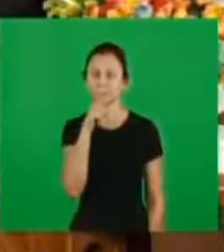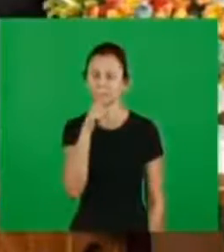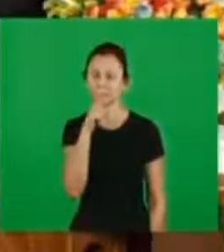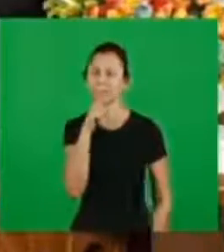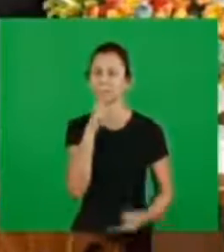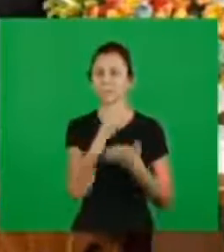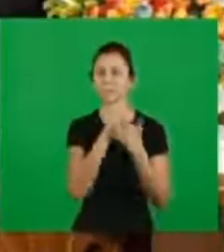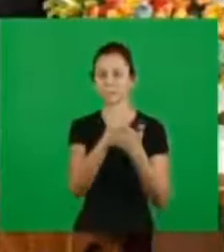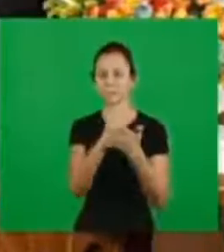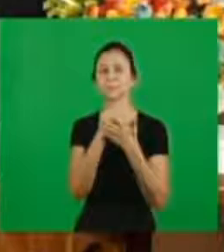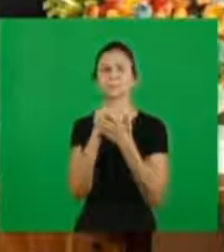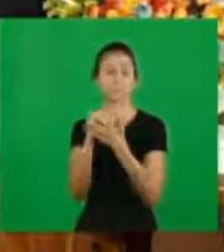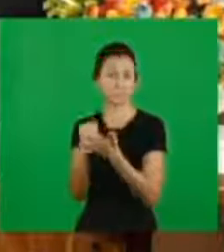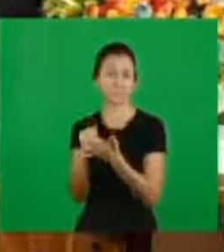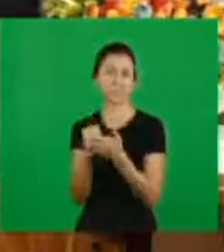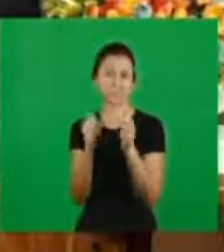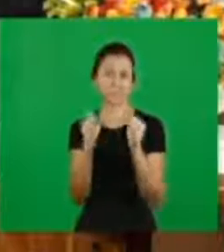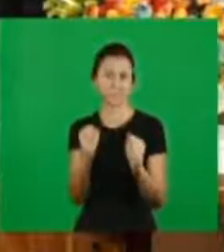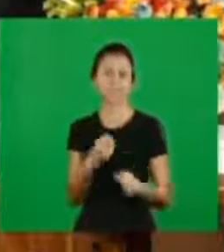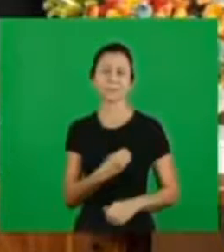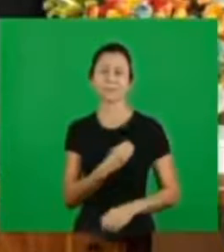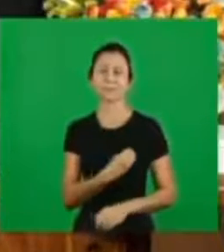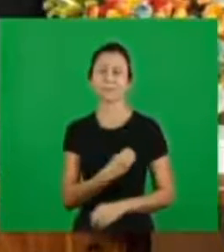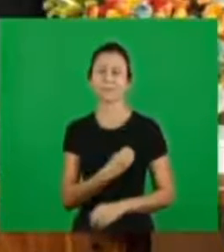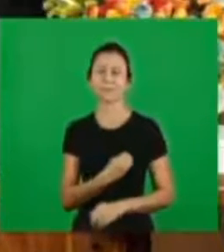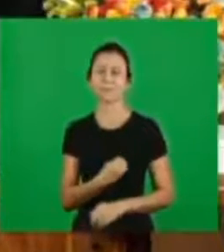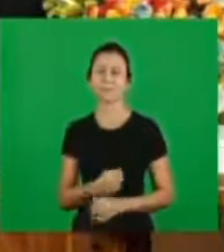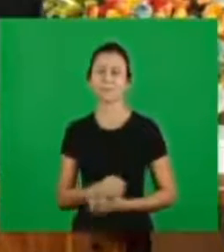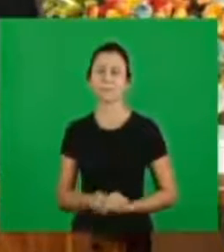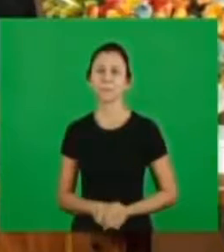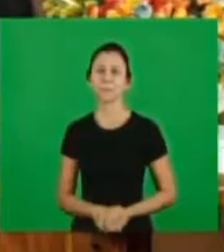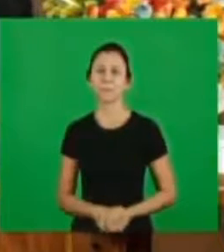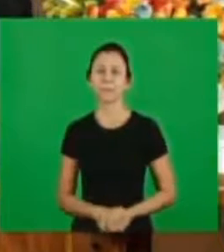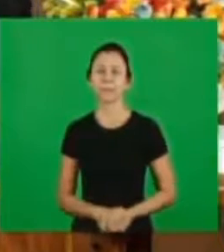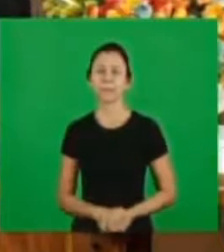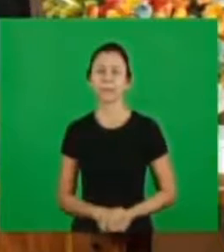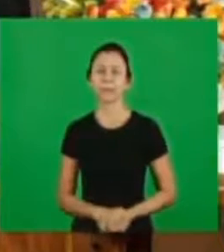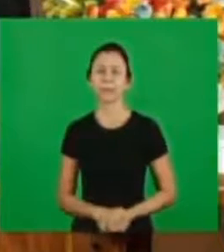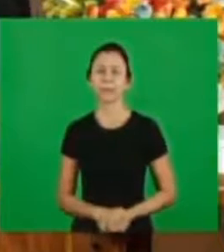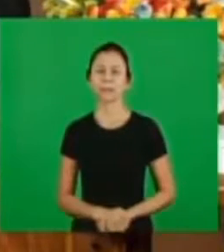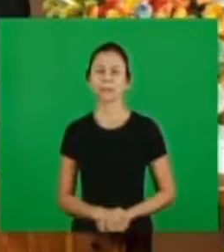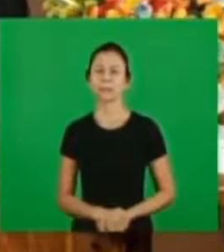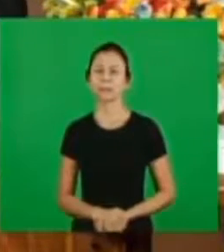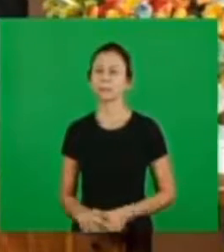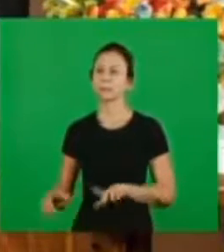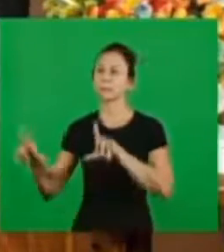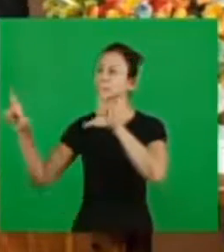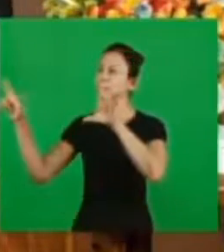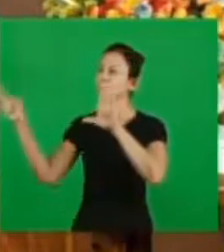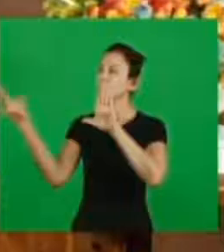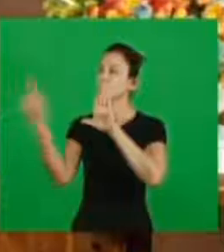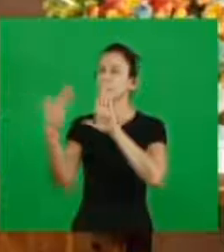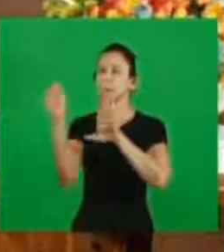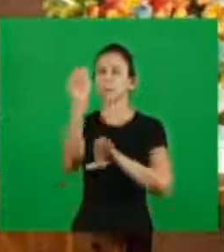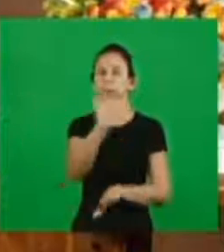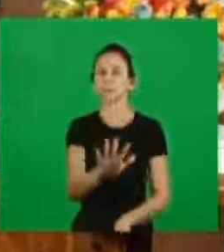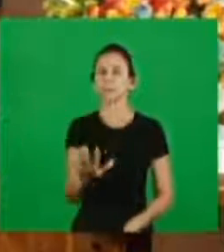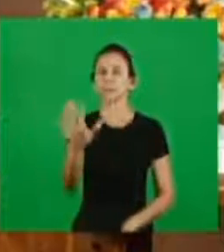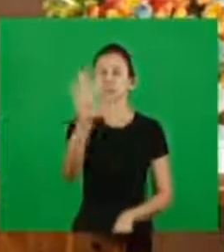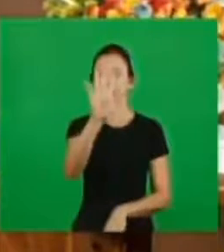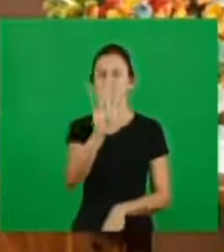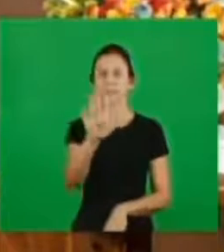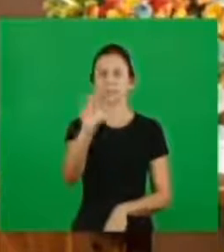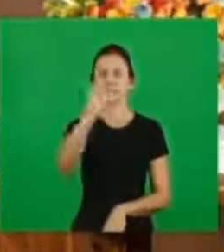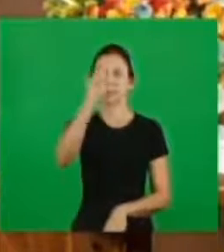here to help out. You can stay here. So here is the map of